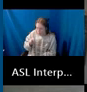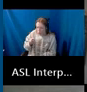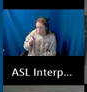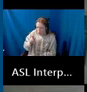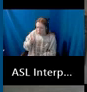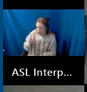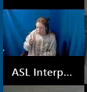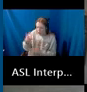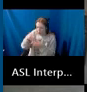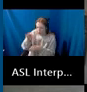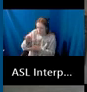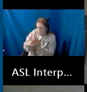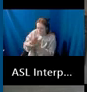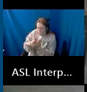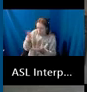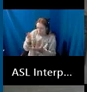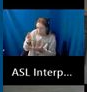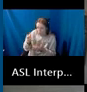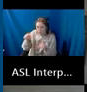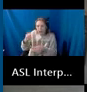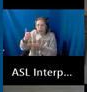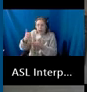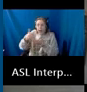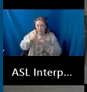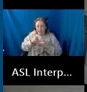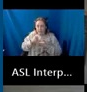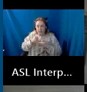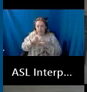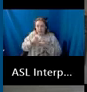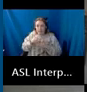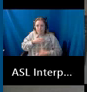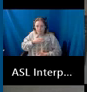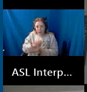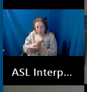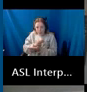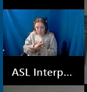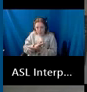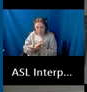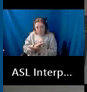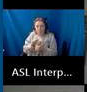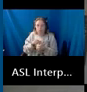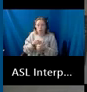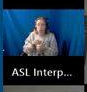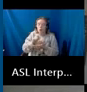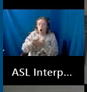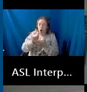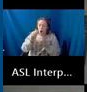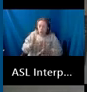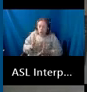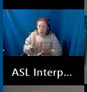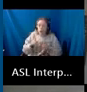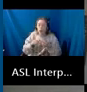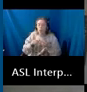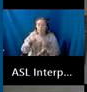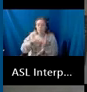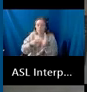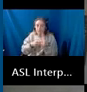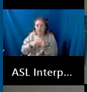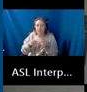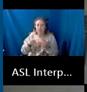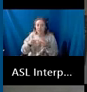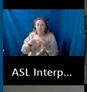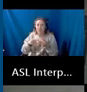think that's really important. So the author and the purpose and kind of the is it accurate?